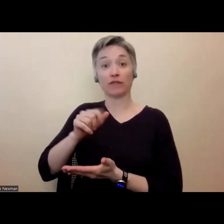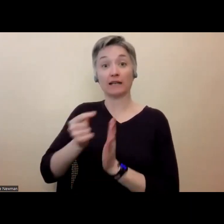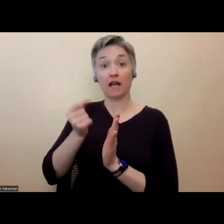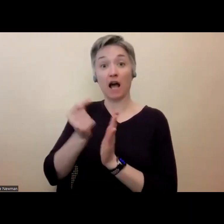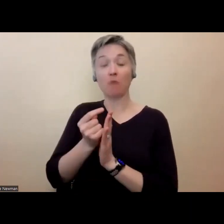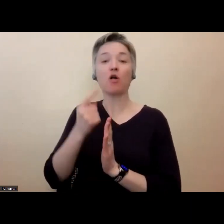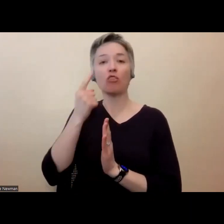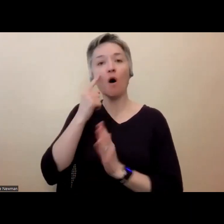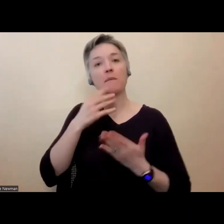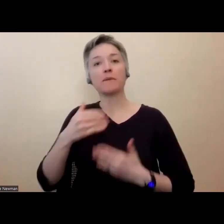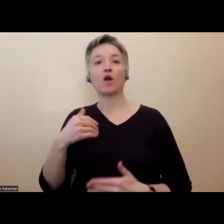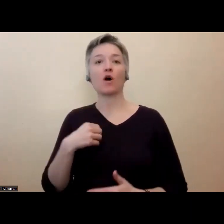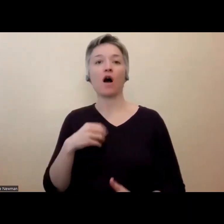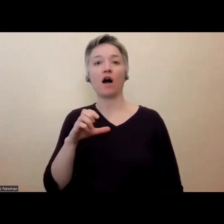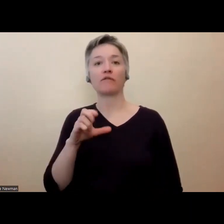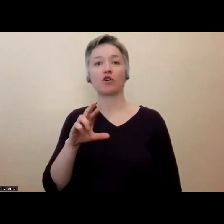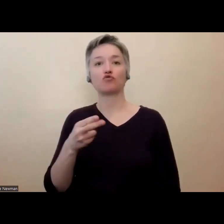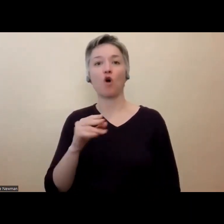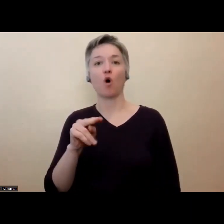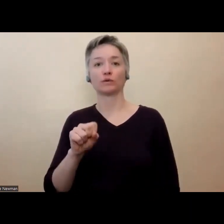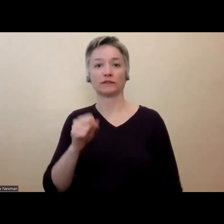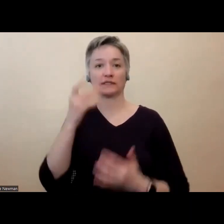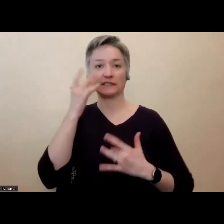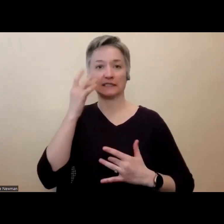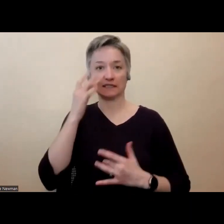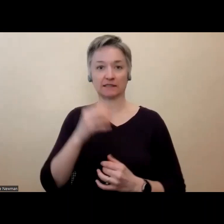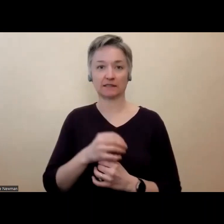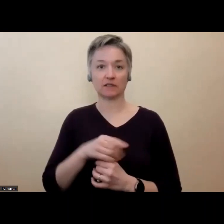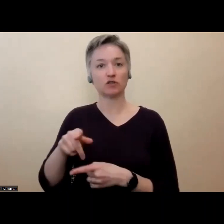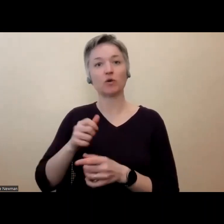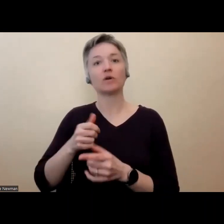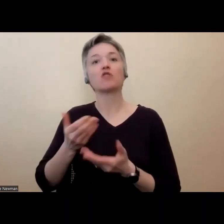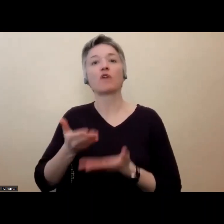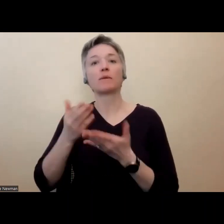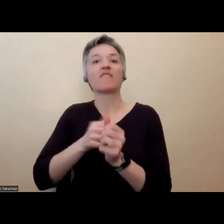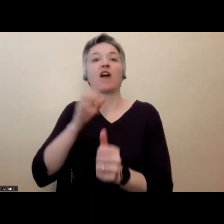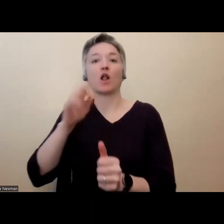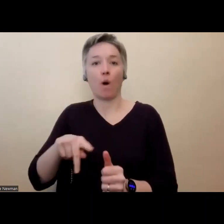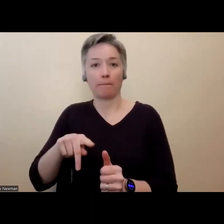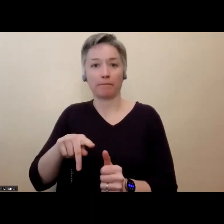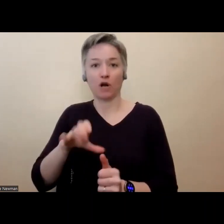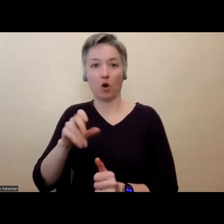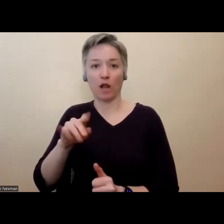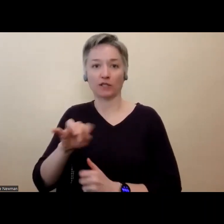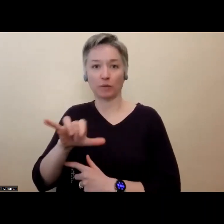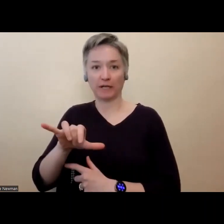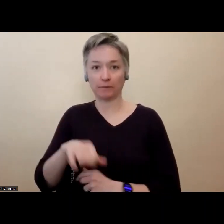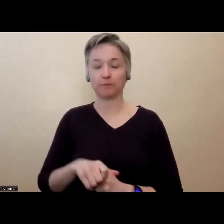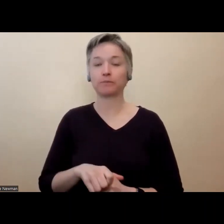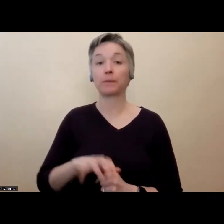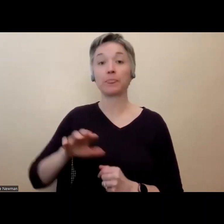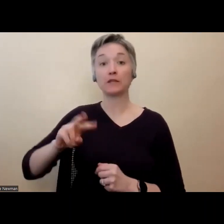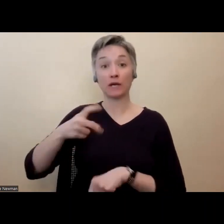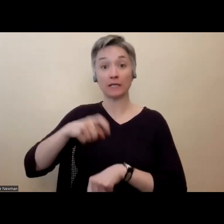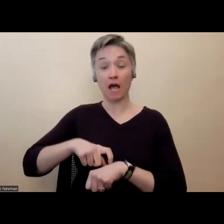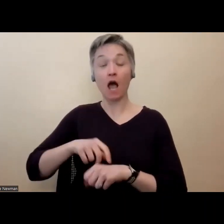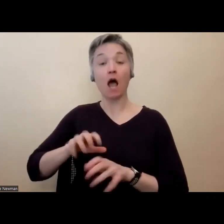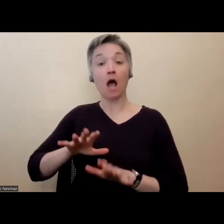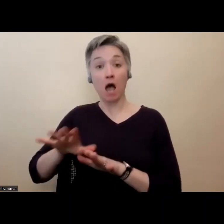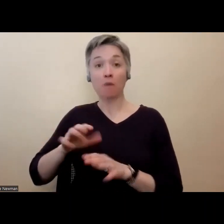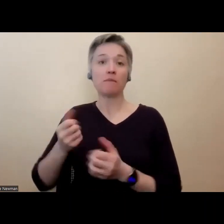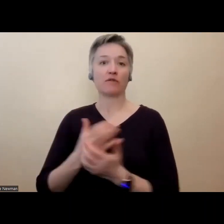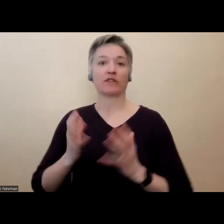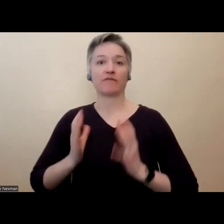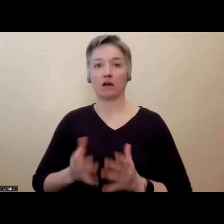Crohn's disease, so he recommended a follow-up colonoscopy. In that follow-up colonoscopy, everything was fine. There was